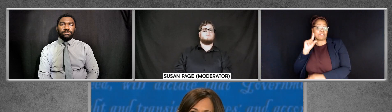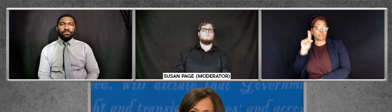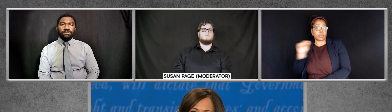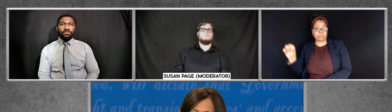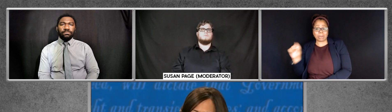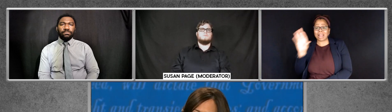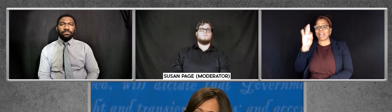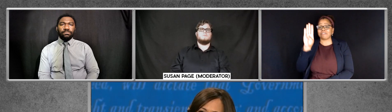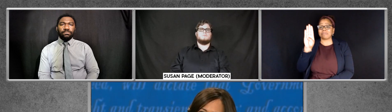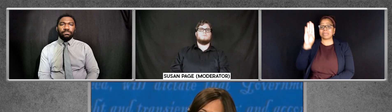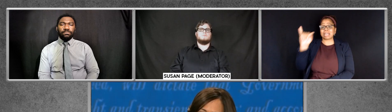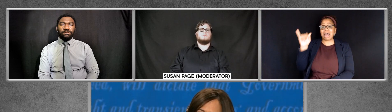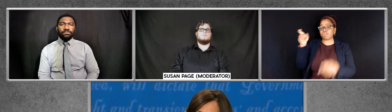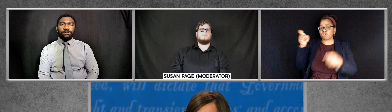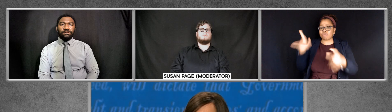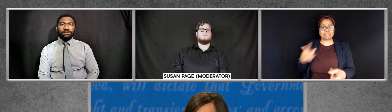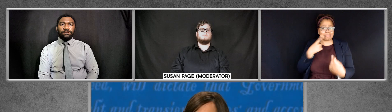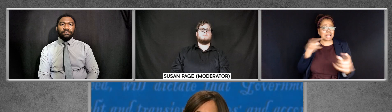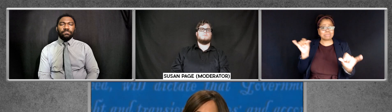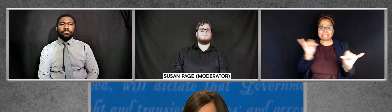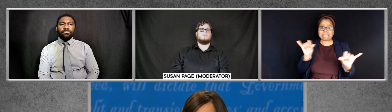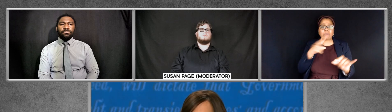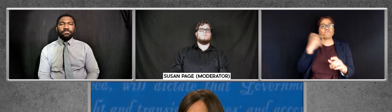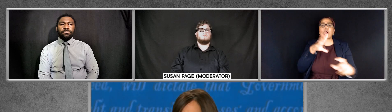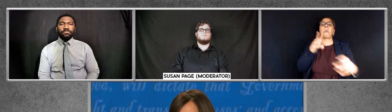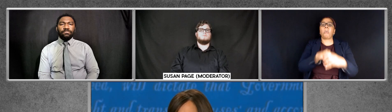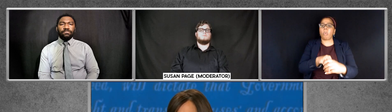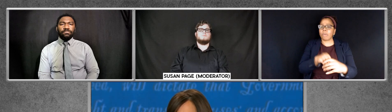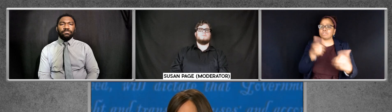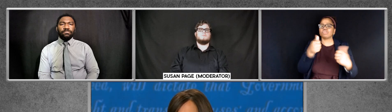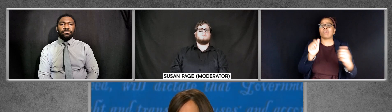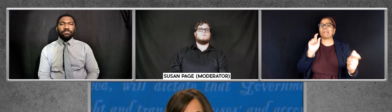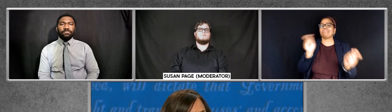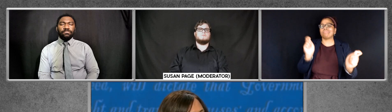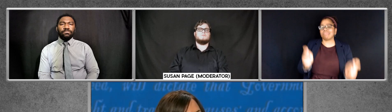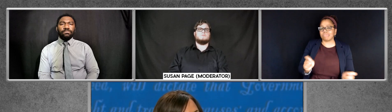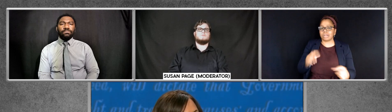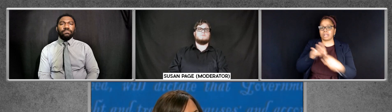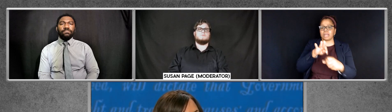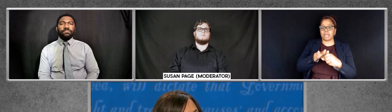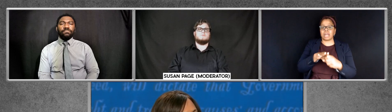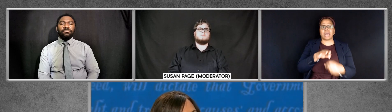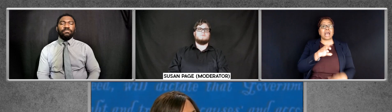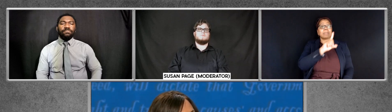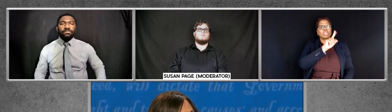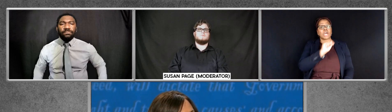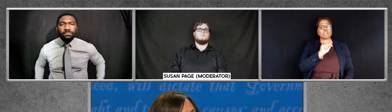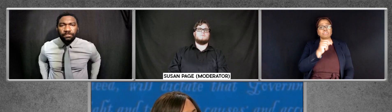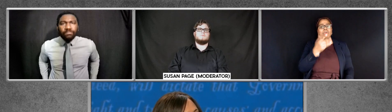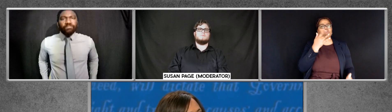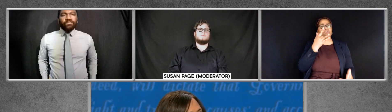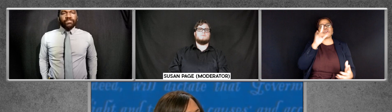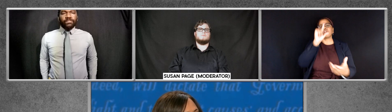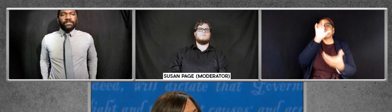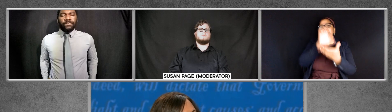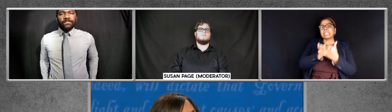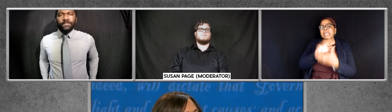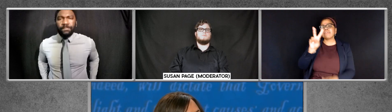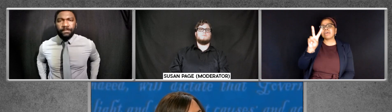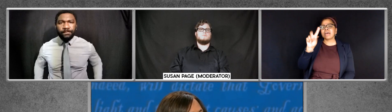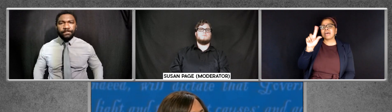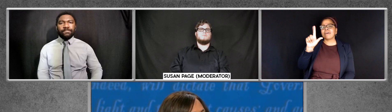same. But Donald Trump, the commander-in-chief of the United States of America, prefers to take the word of Vladimir Putin over the word of